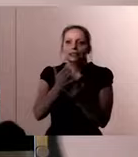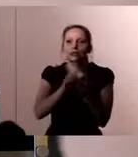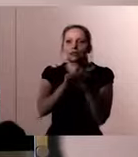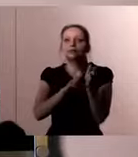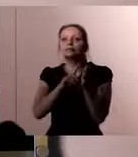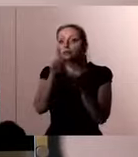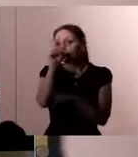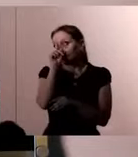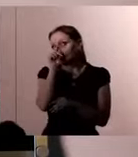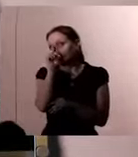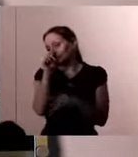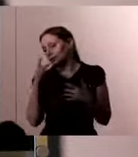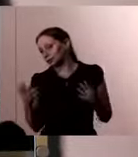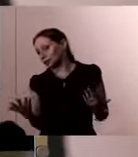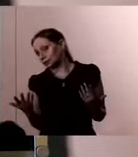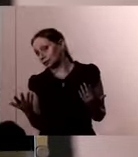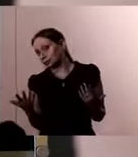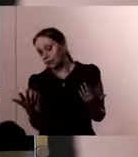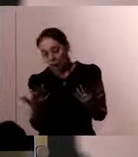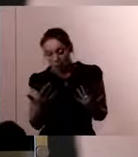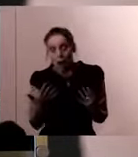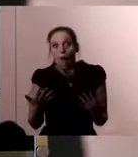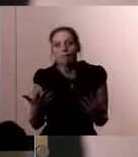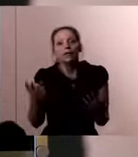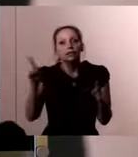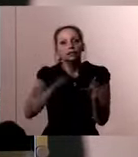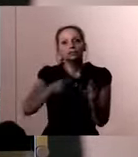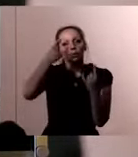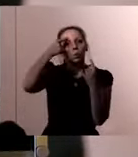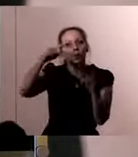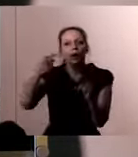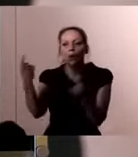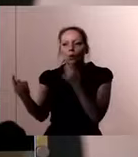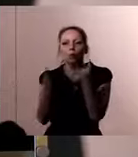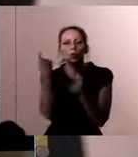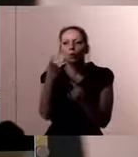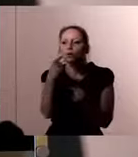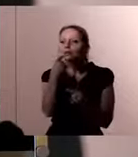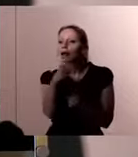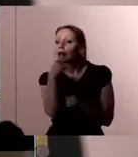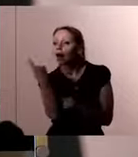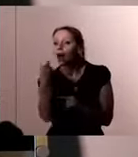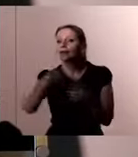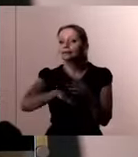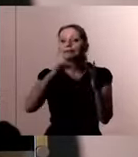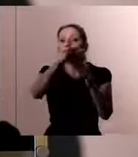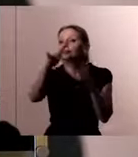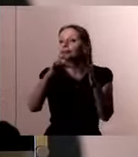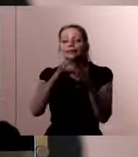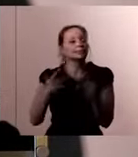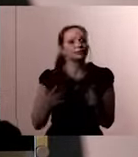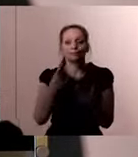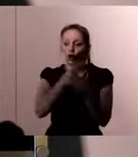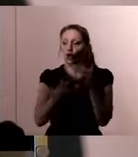space. And we haven't had millions of years to work out who's lying and who's not lying in that space. We've had